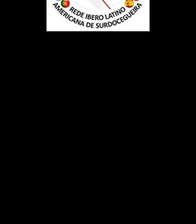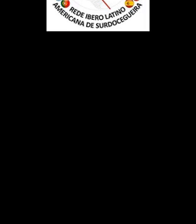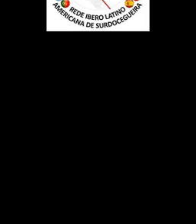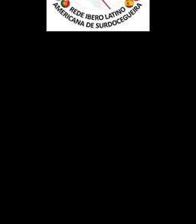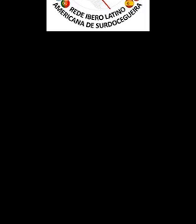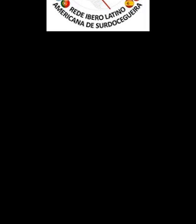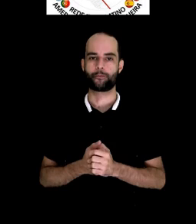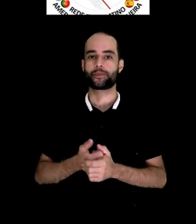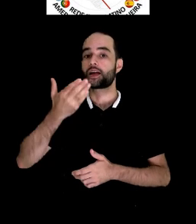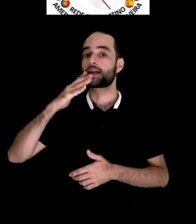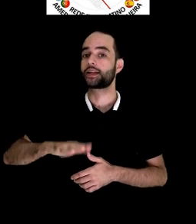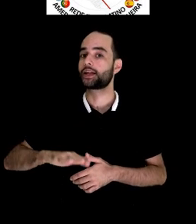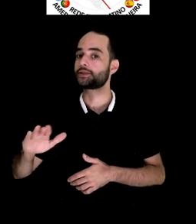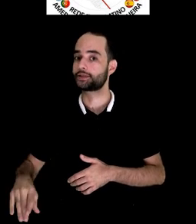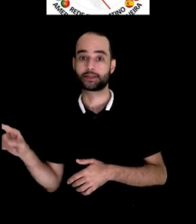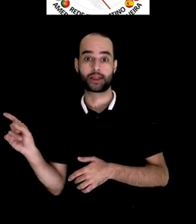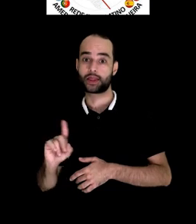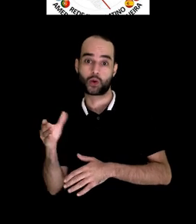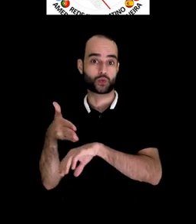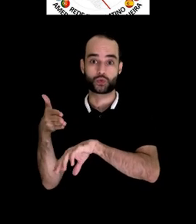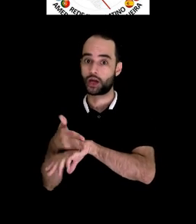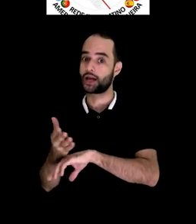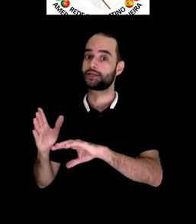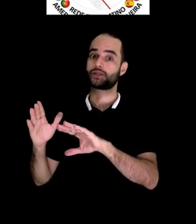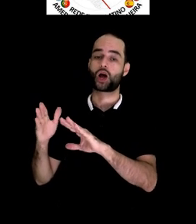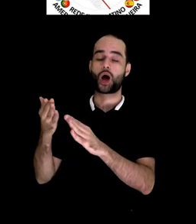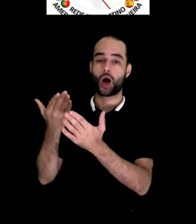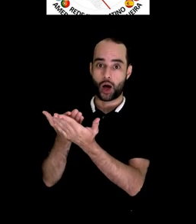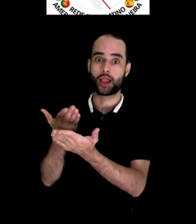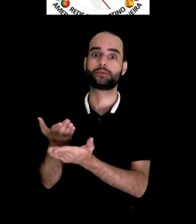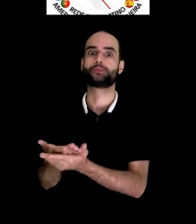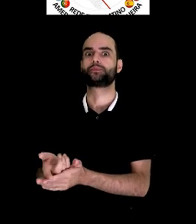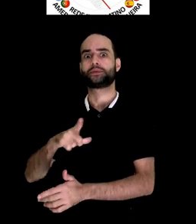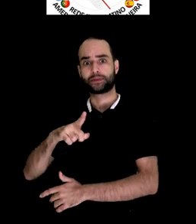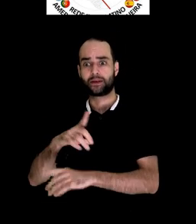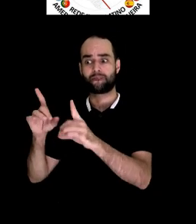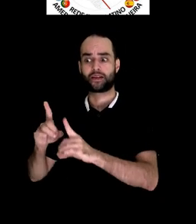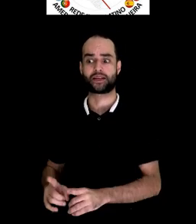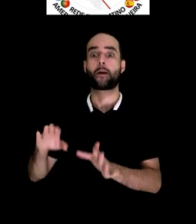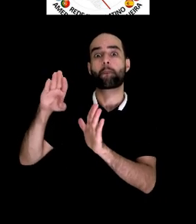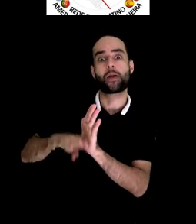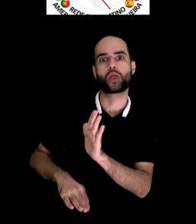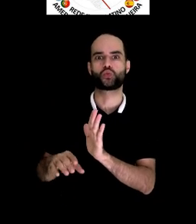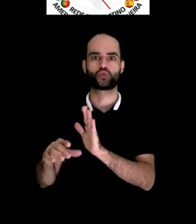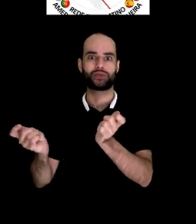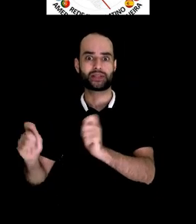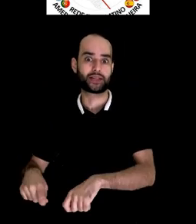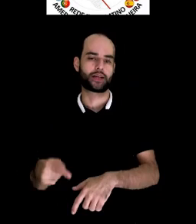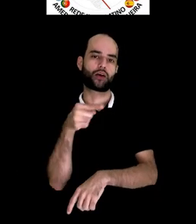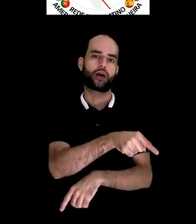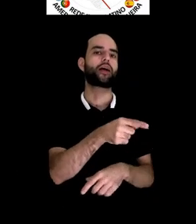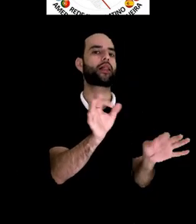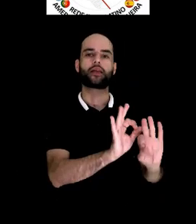written Children with deafblindness who are not in school are less likely to be enrolled